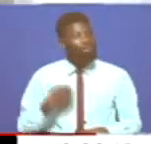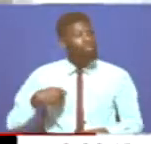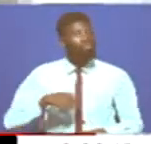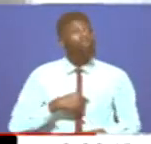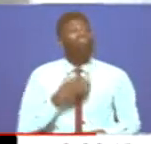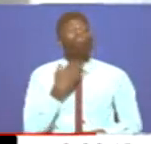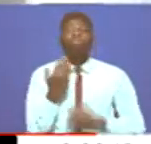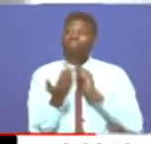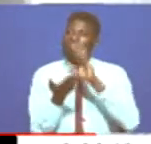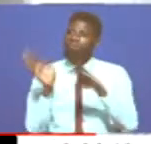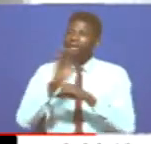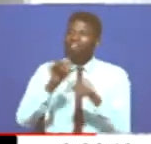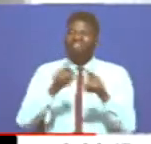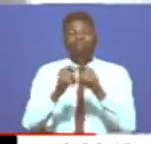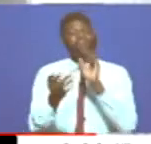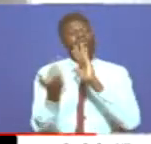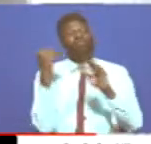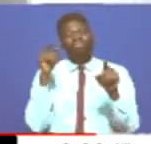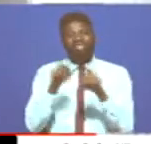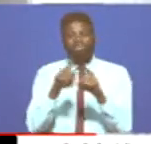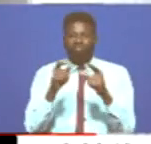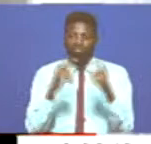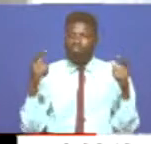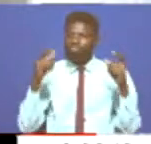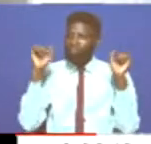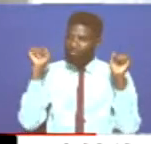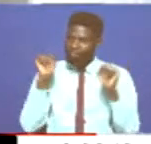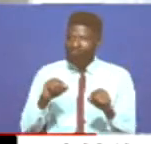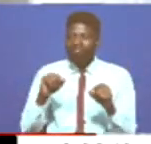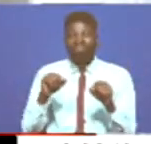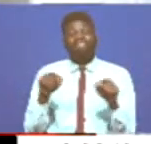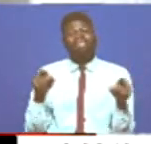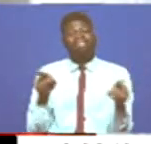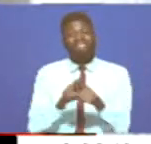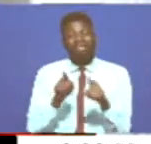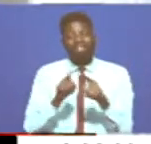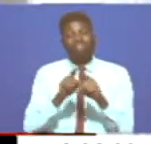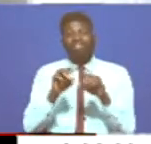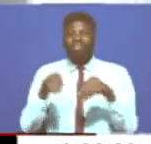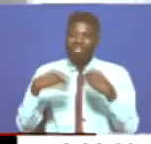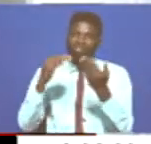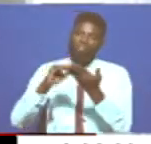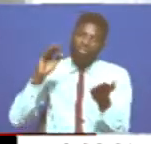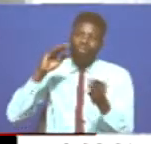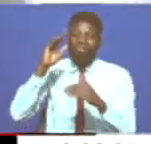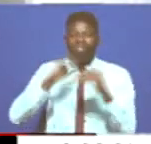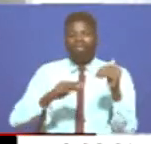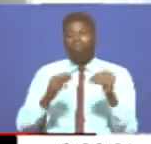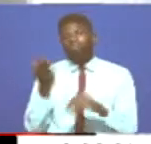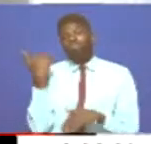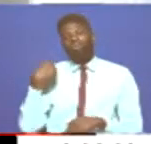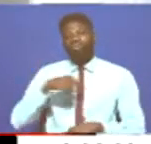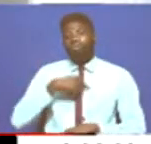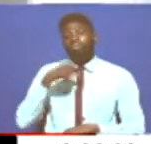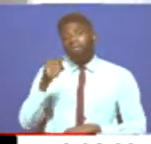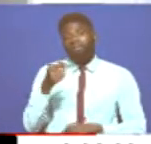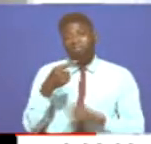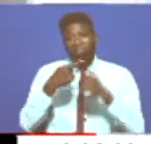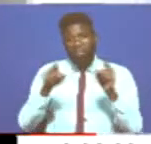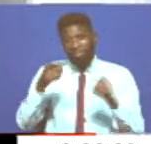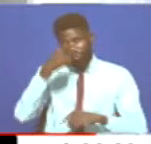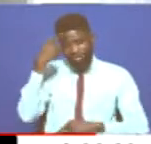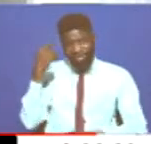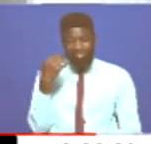and even expand and give in more than what we are paying. But because of 300 million